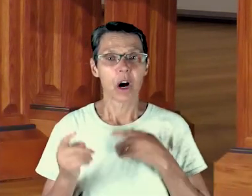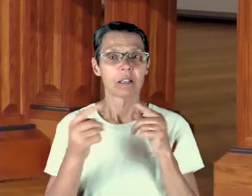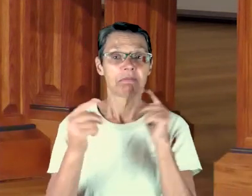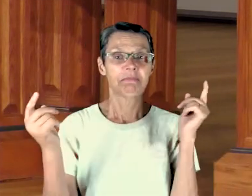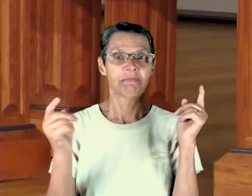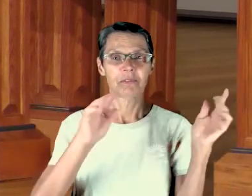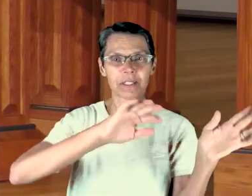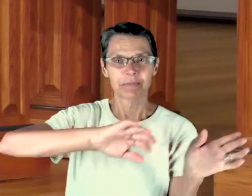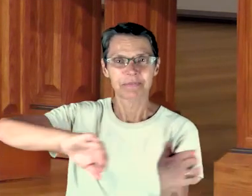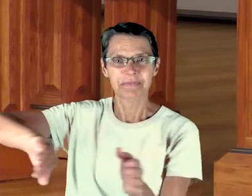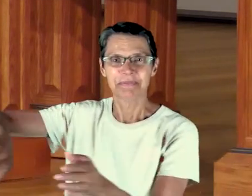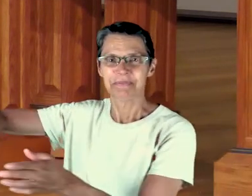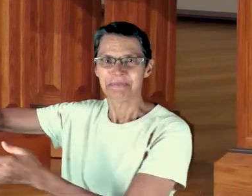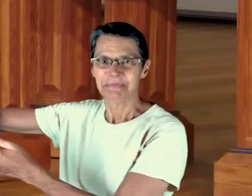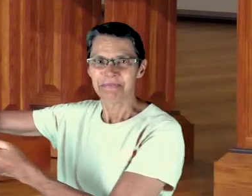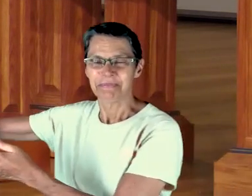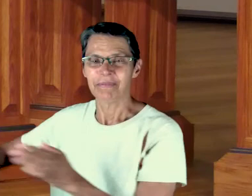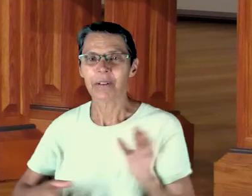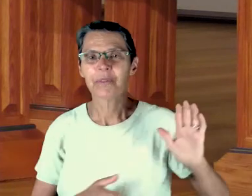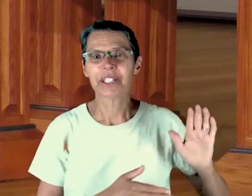and we share together